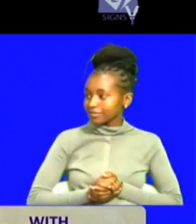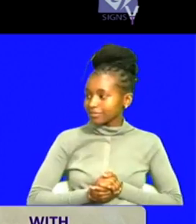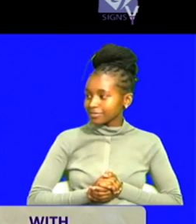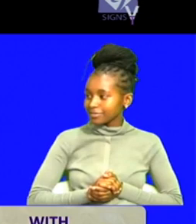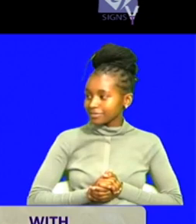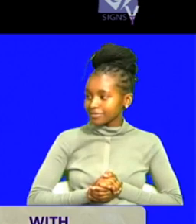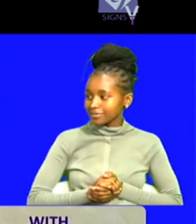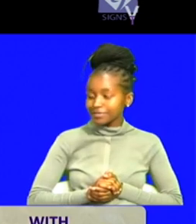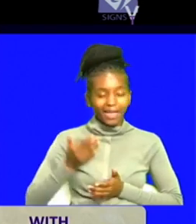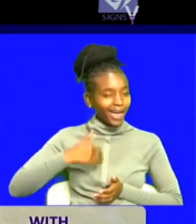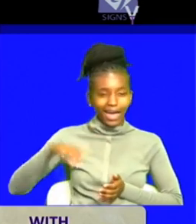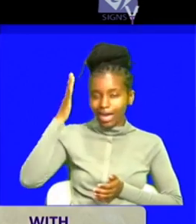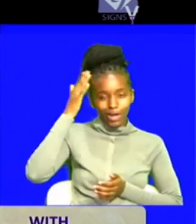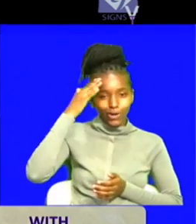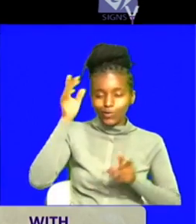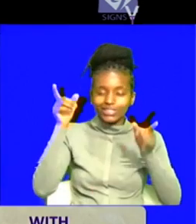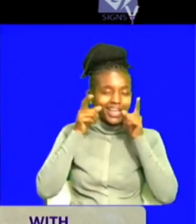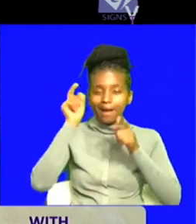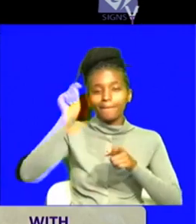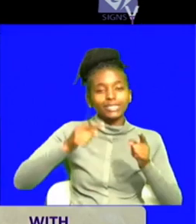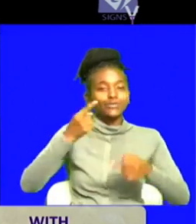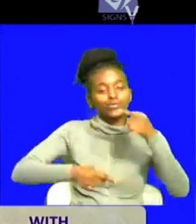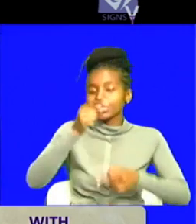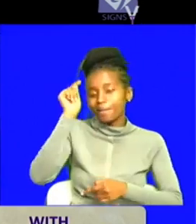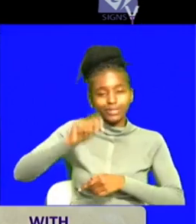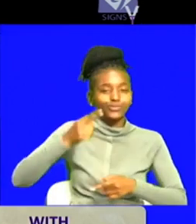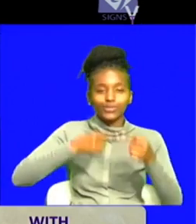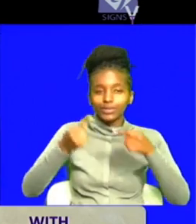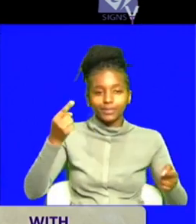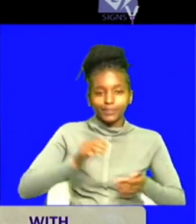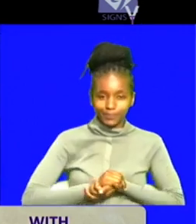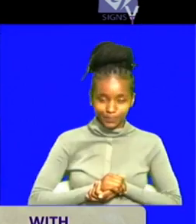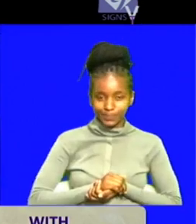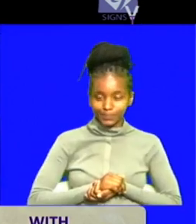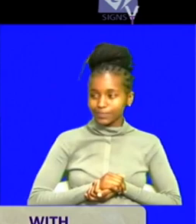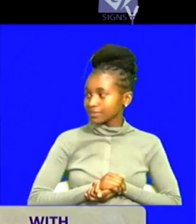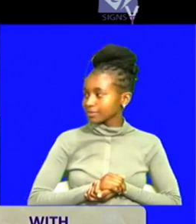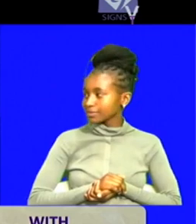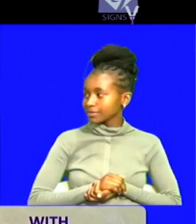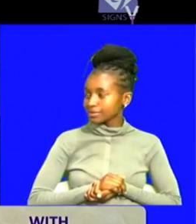unajua Tusker wataenda nayo. Mimi najua tu Tusker. Hapo sawa. Yes.